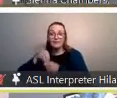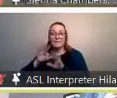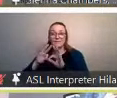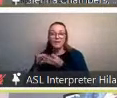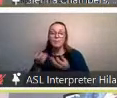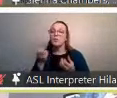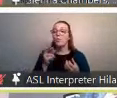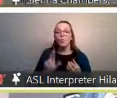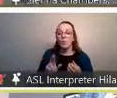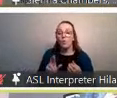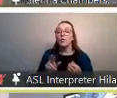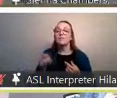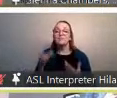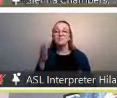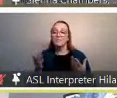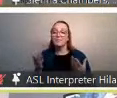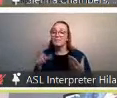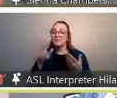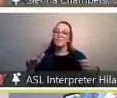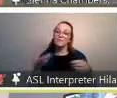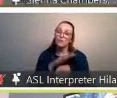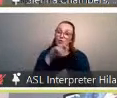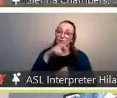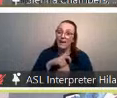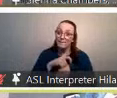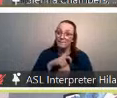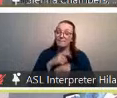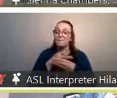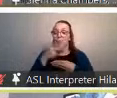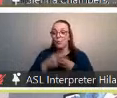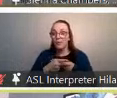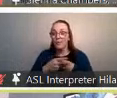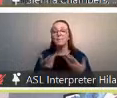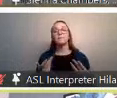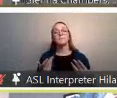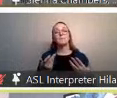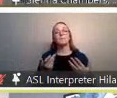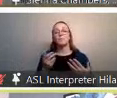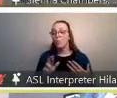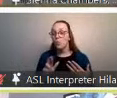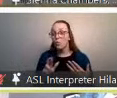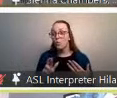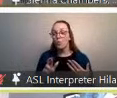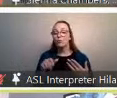may need full-time programming, or perhaps they need a